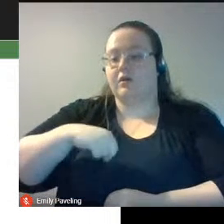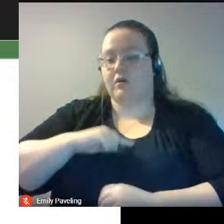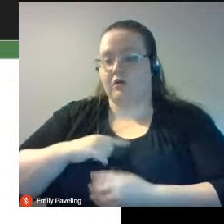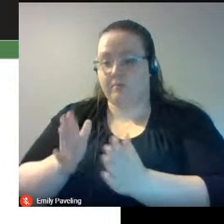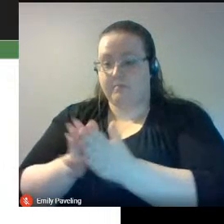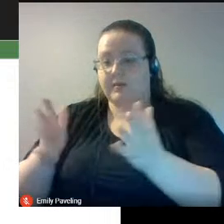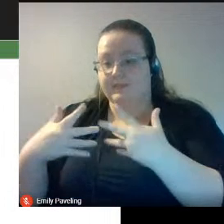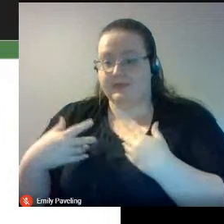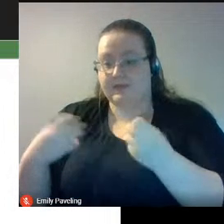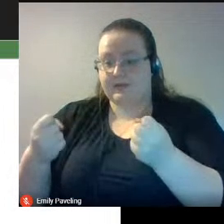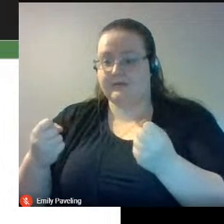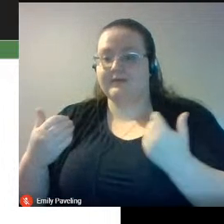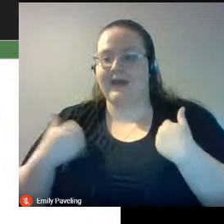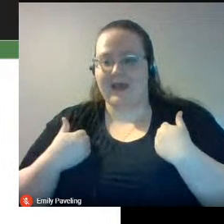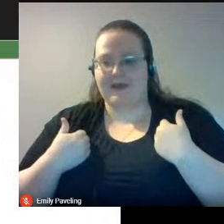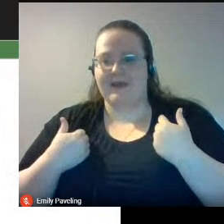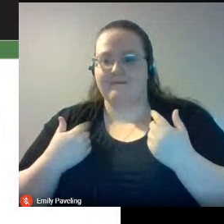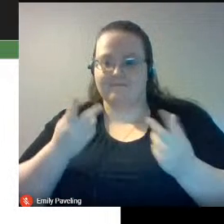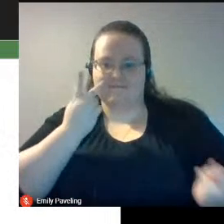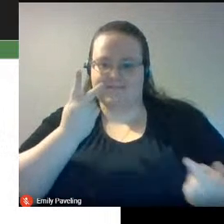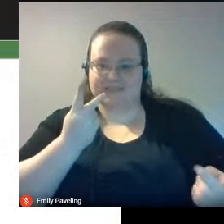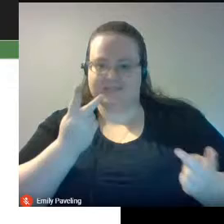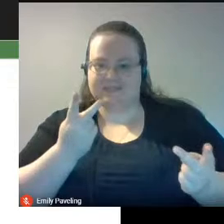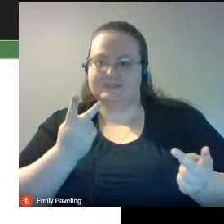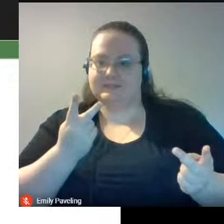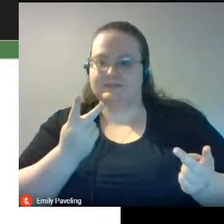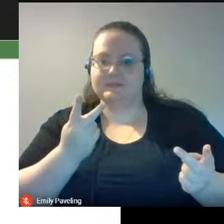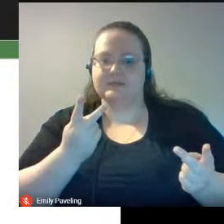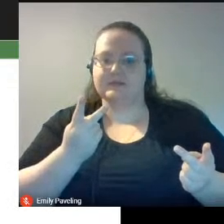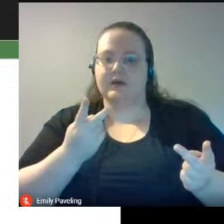through support visits, which will begin by mid-fall.